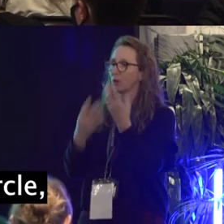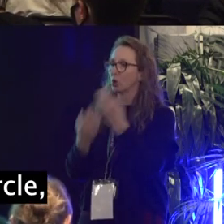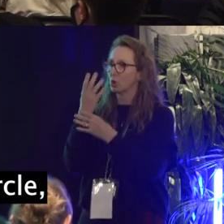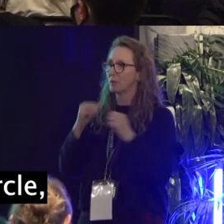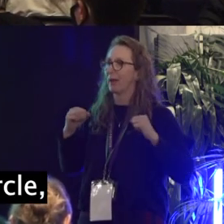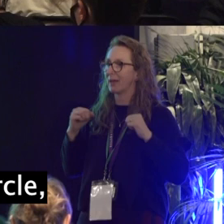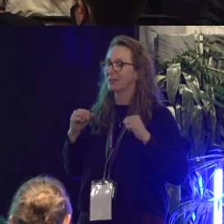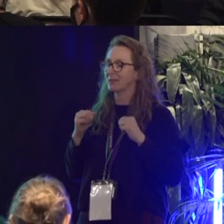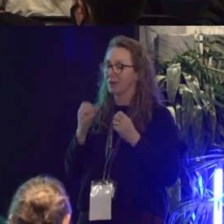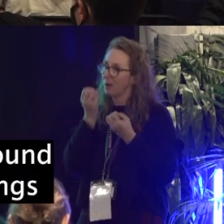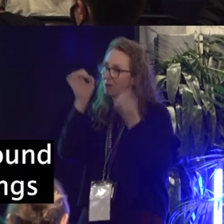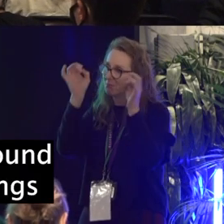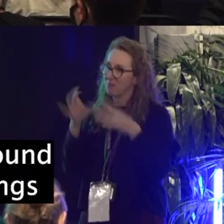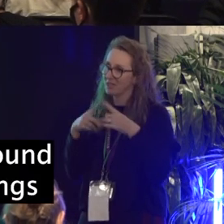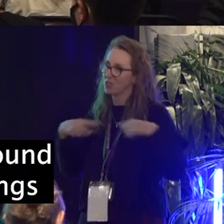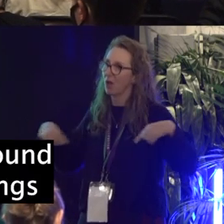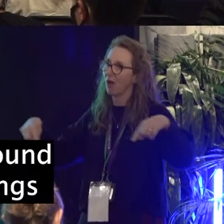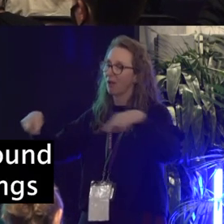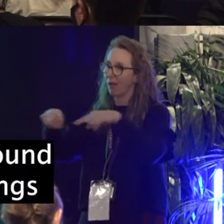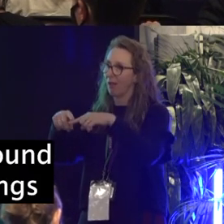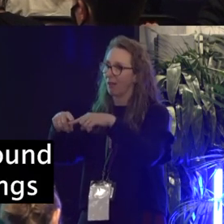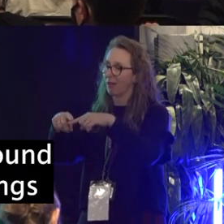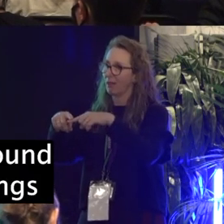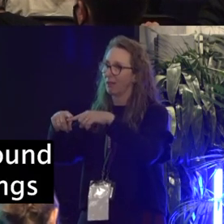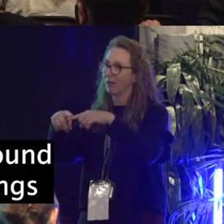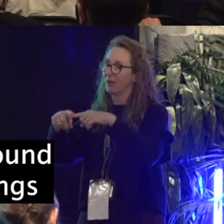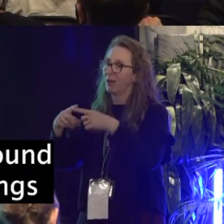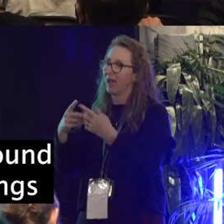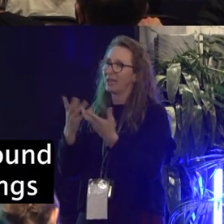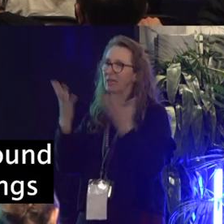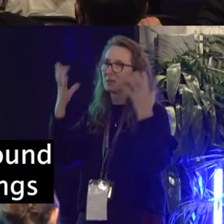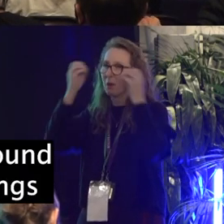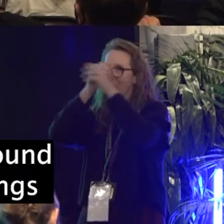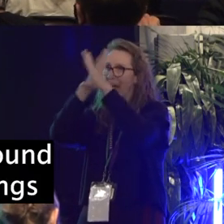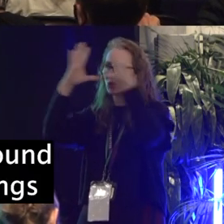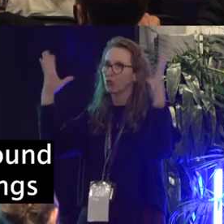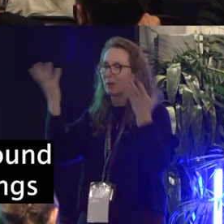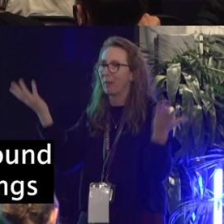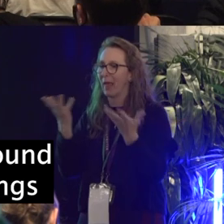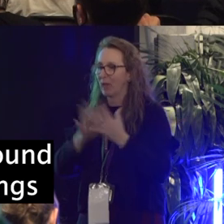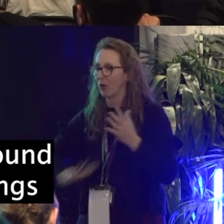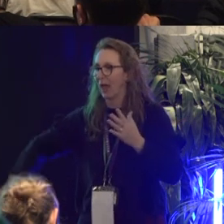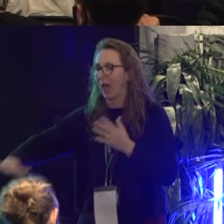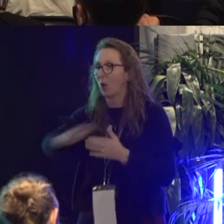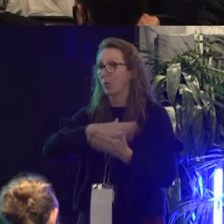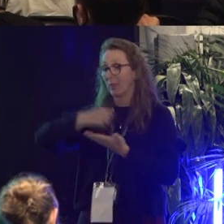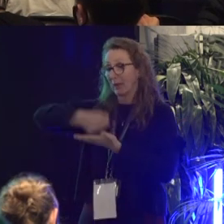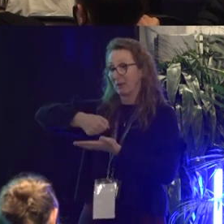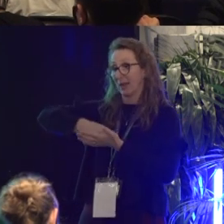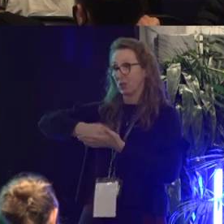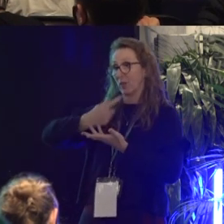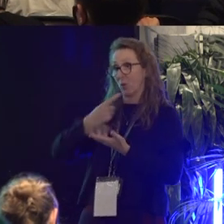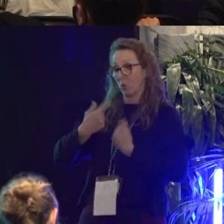A magic circle, a circumscribed imaginary playground in which the limitations of the things we